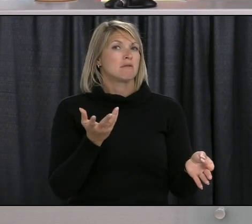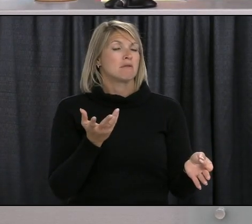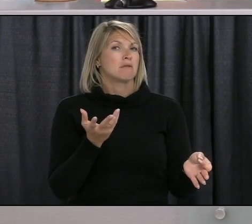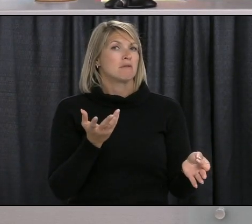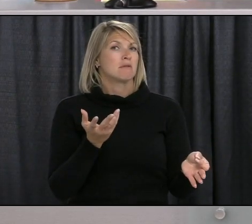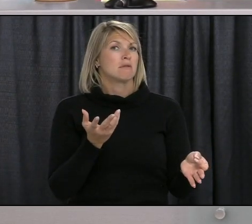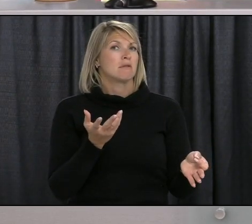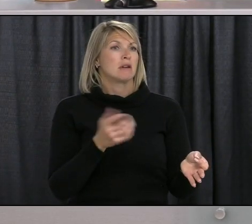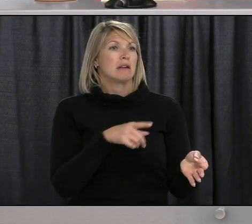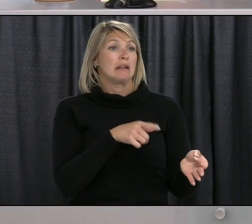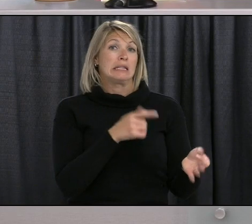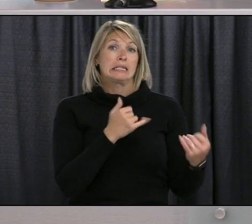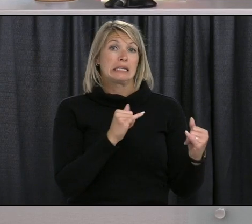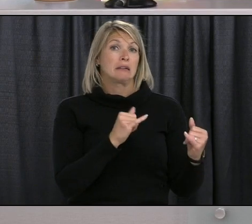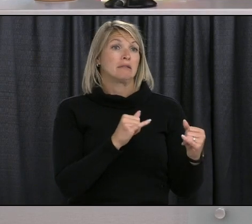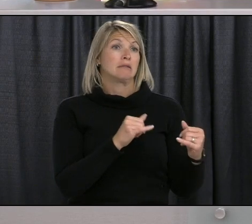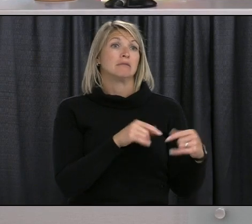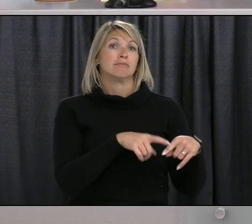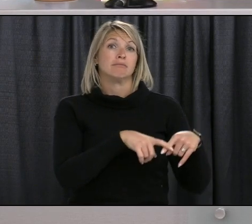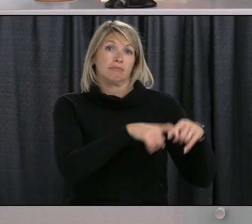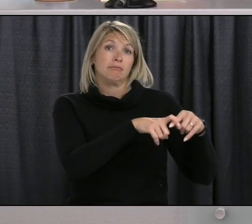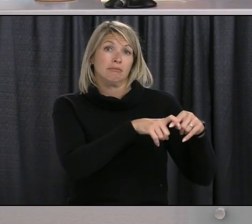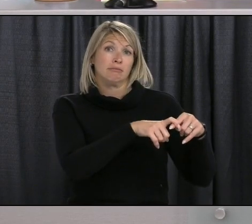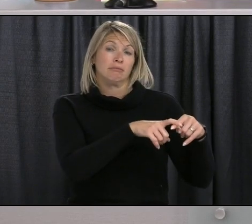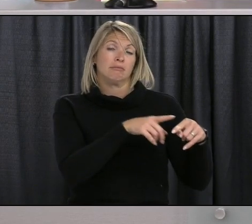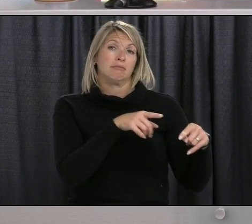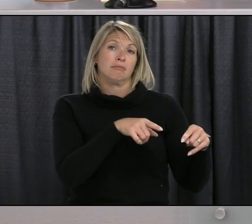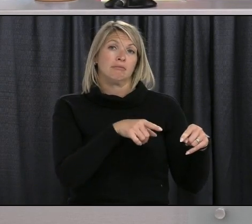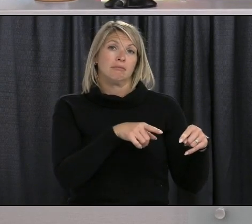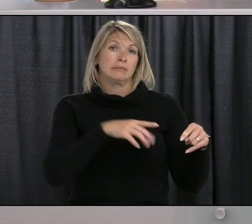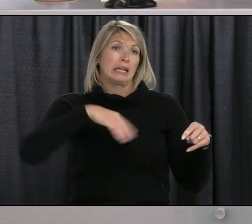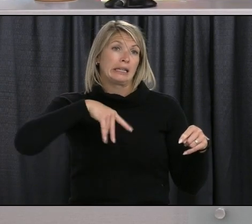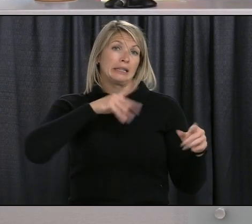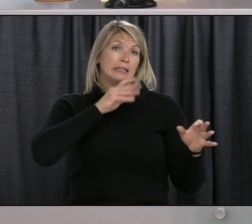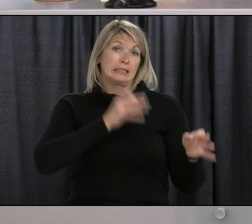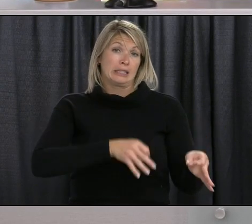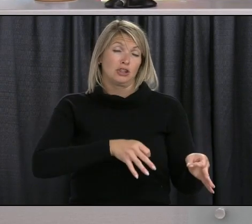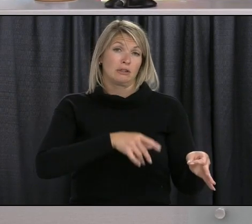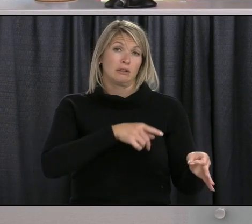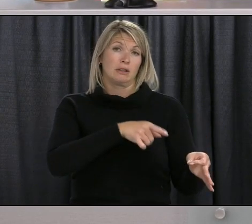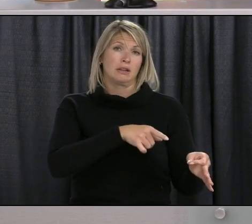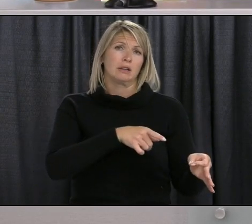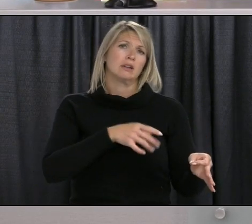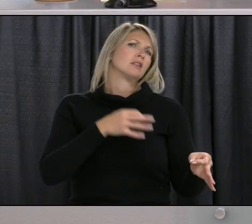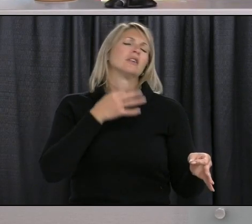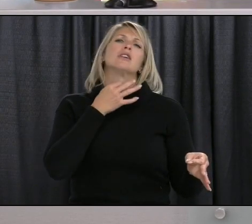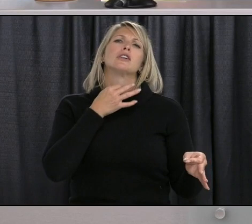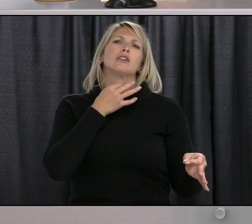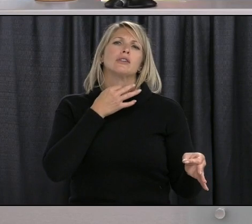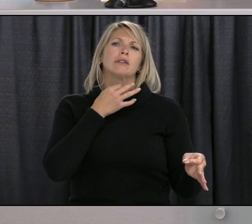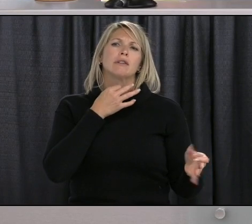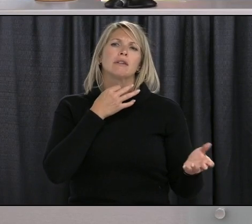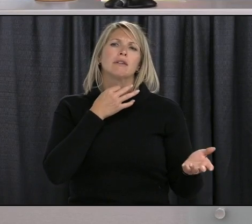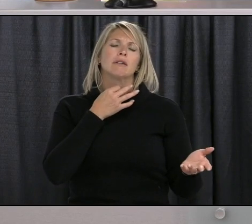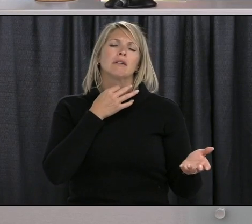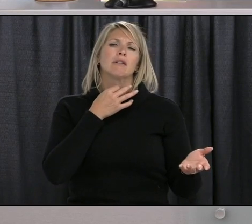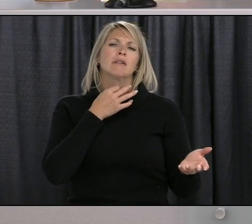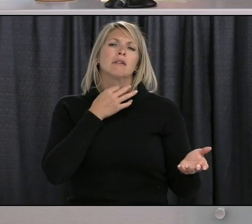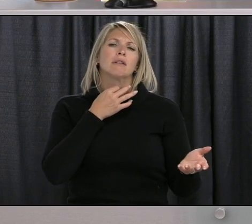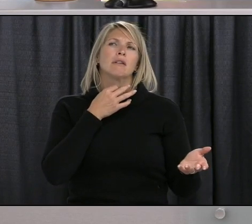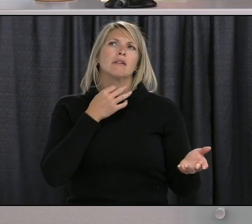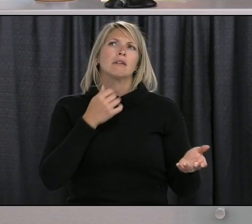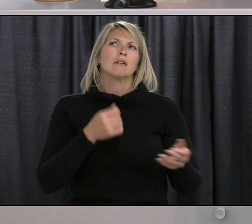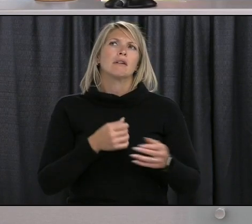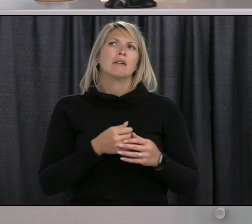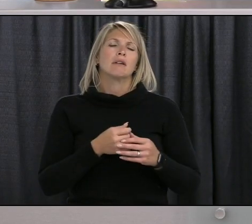in this case is up in the air. But are there any specific contingency plans you would have